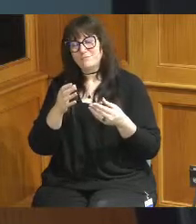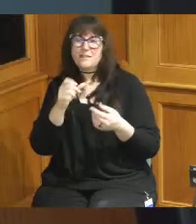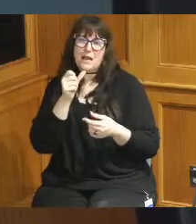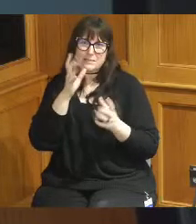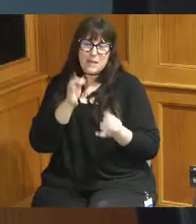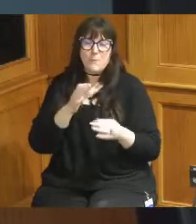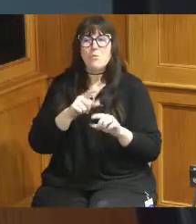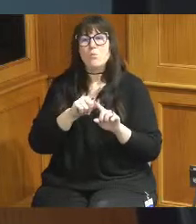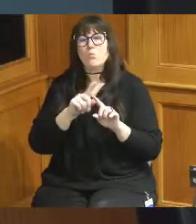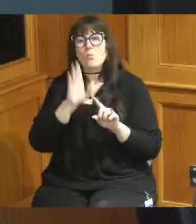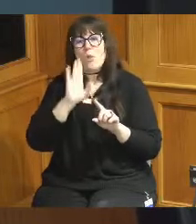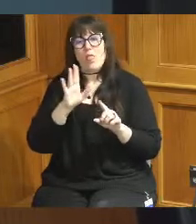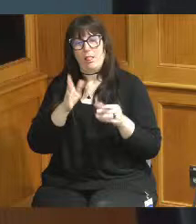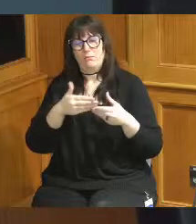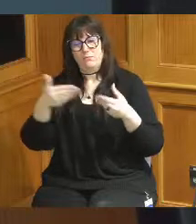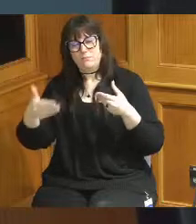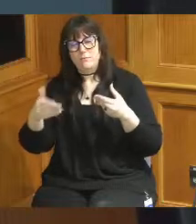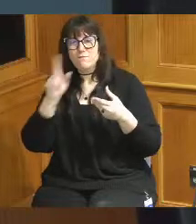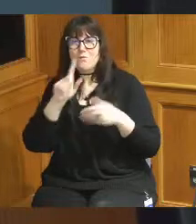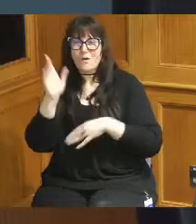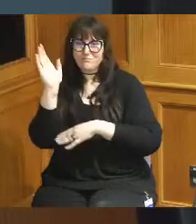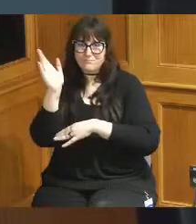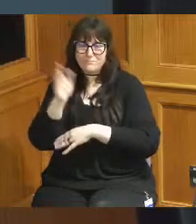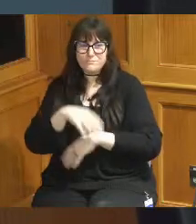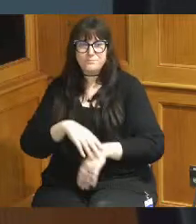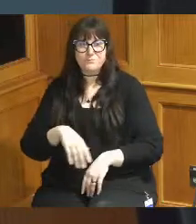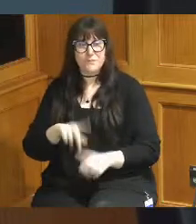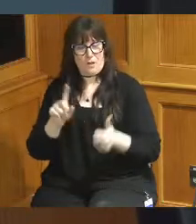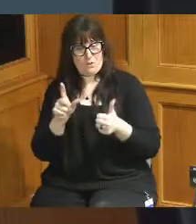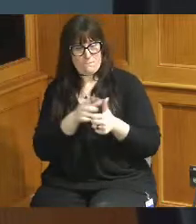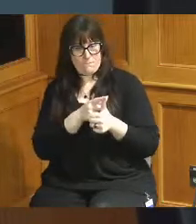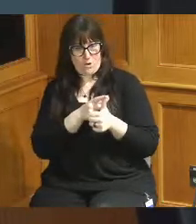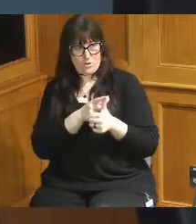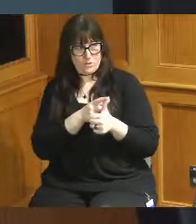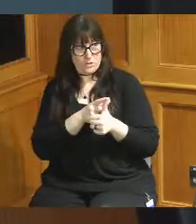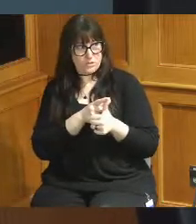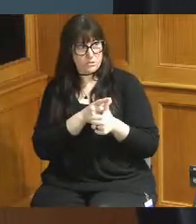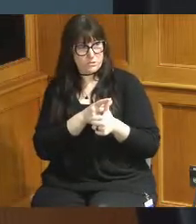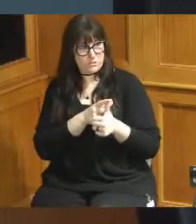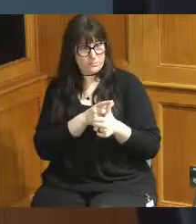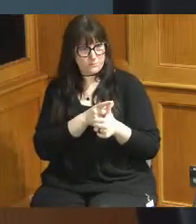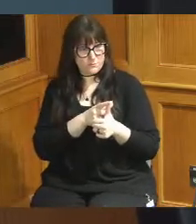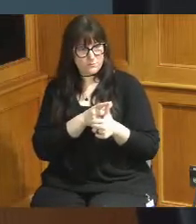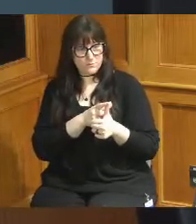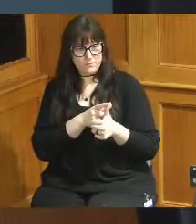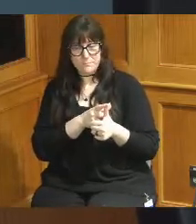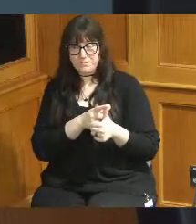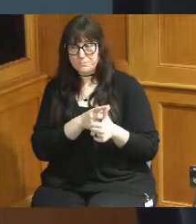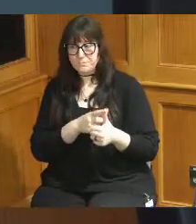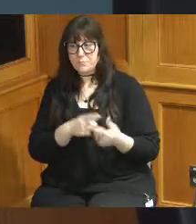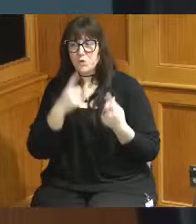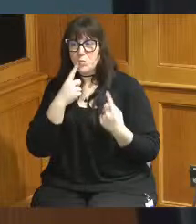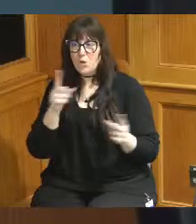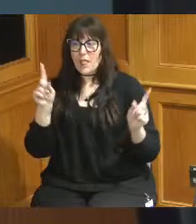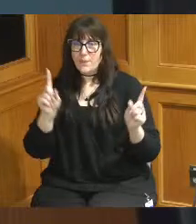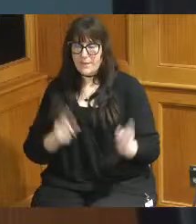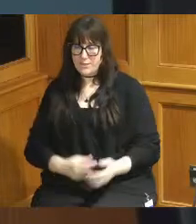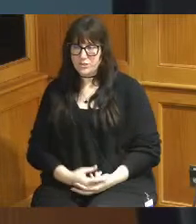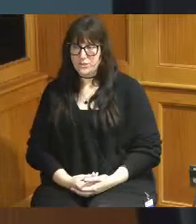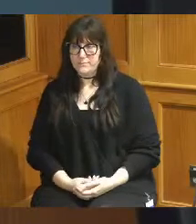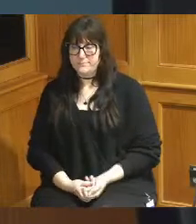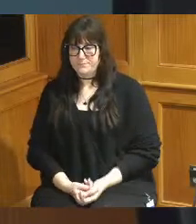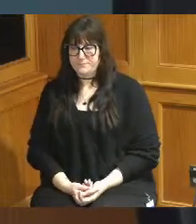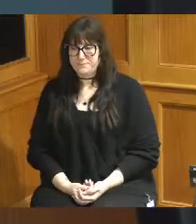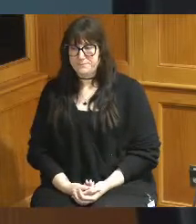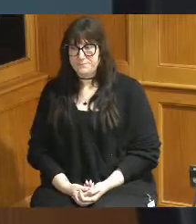commissioners. So commissioners, we're going to start with the first proclamation, and I will start out, and we're alternating. Commissioner Reese,